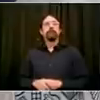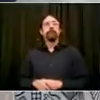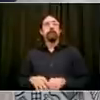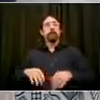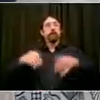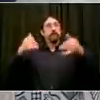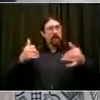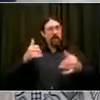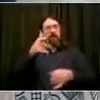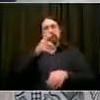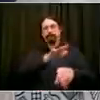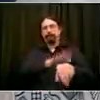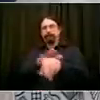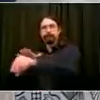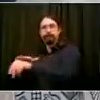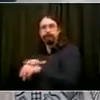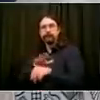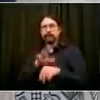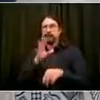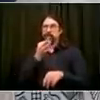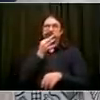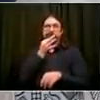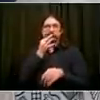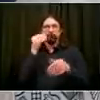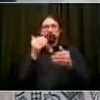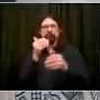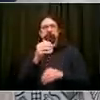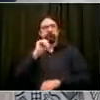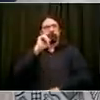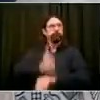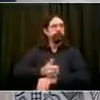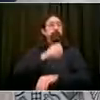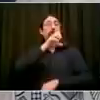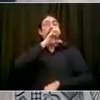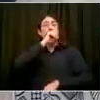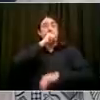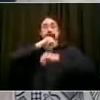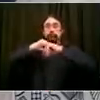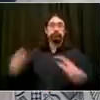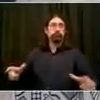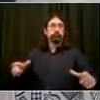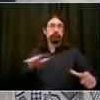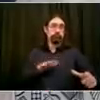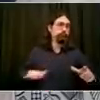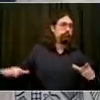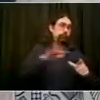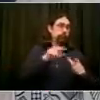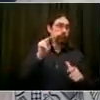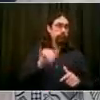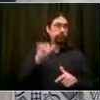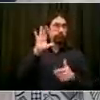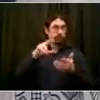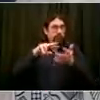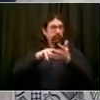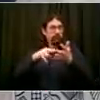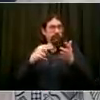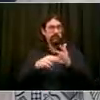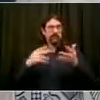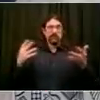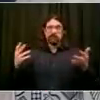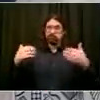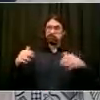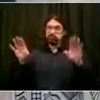and how do you feel about the economic effects of those closures? I feel very, first of all, humanly very